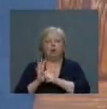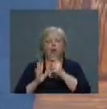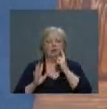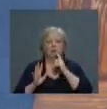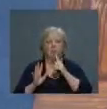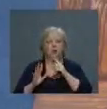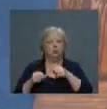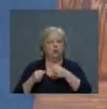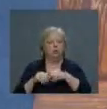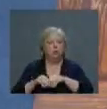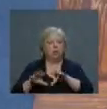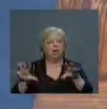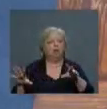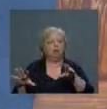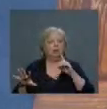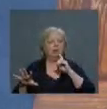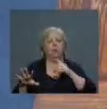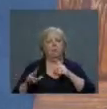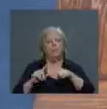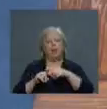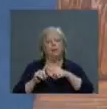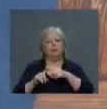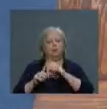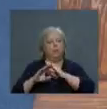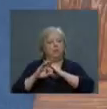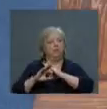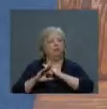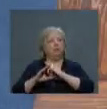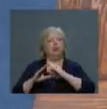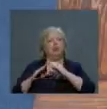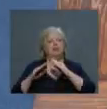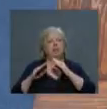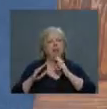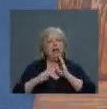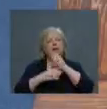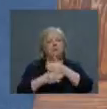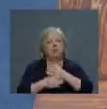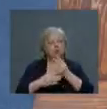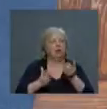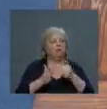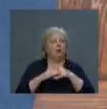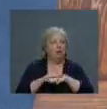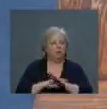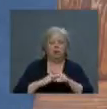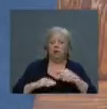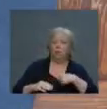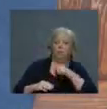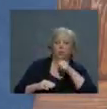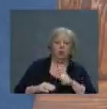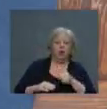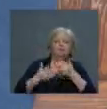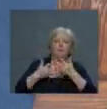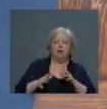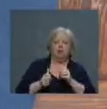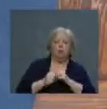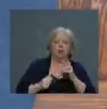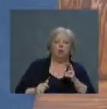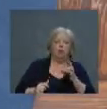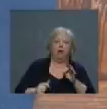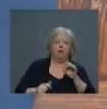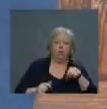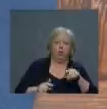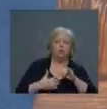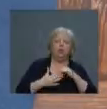prevention, youth intervention, and our reentry programs. Of course, we're not done with the different RFQs that we do plan to put out. And even